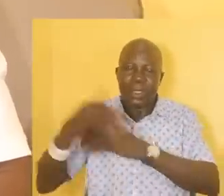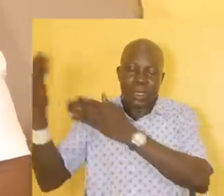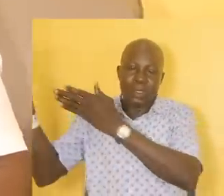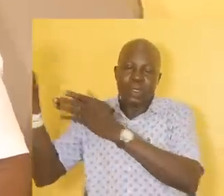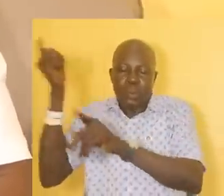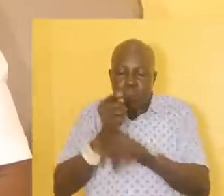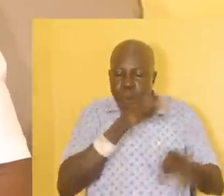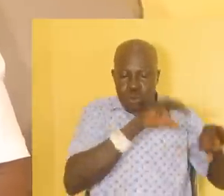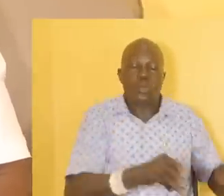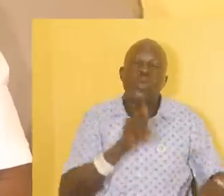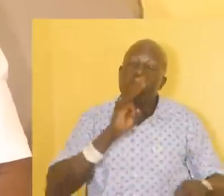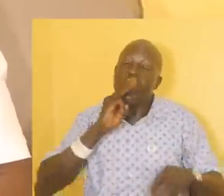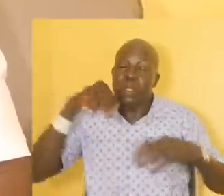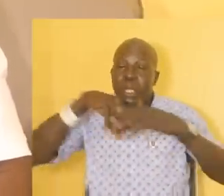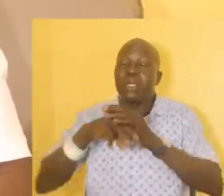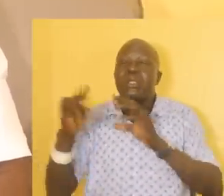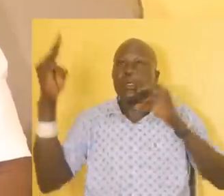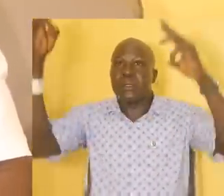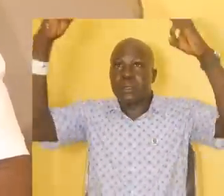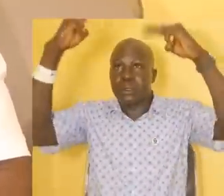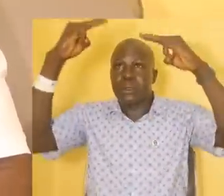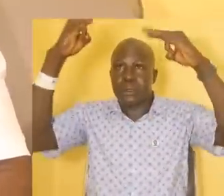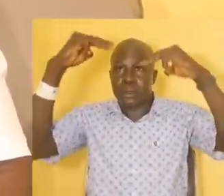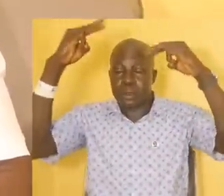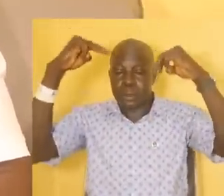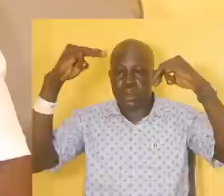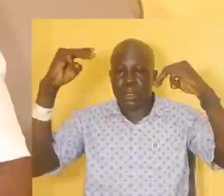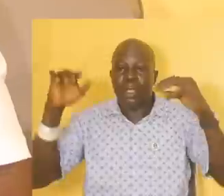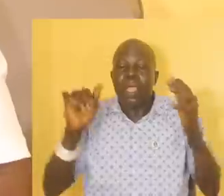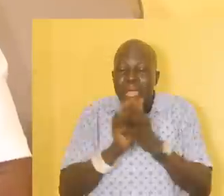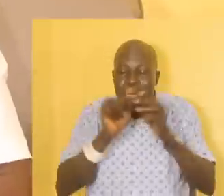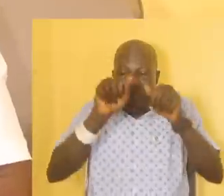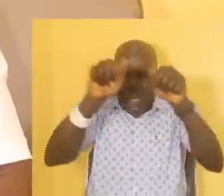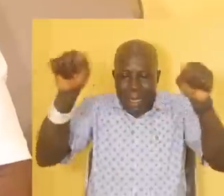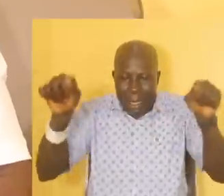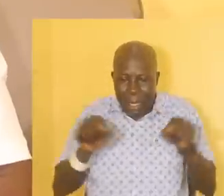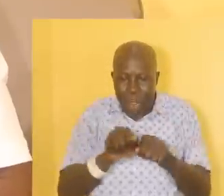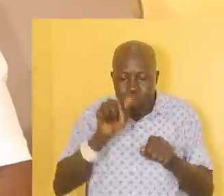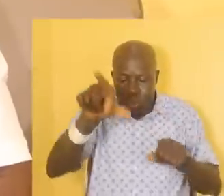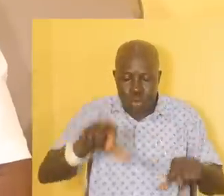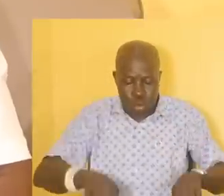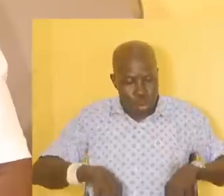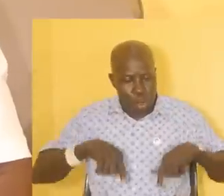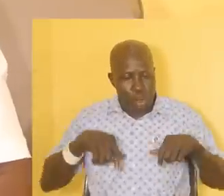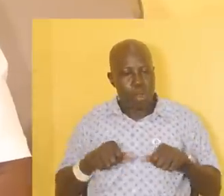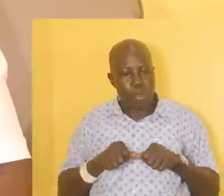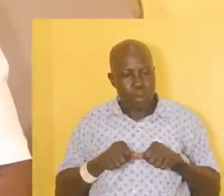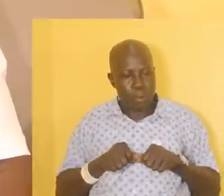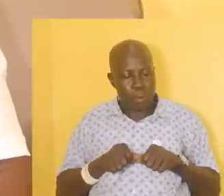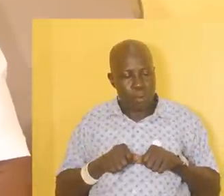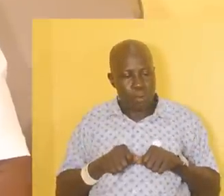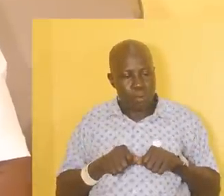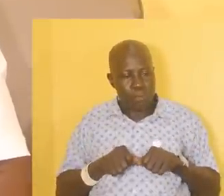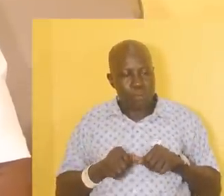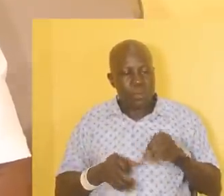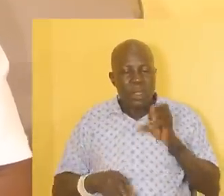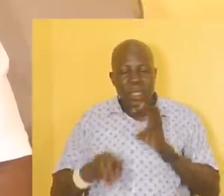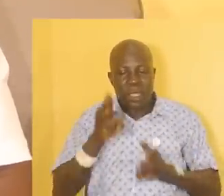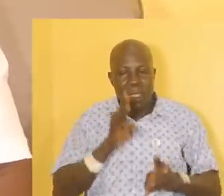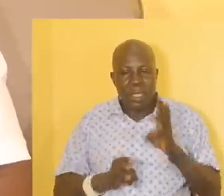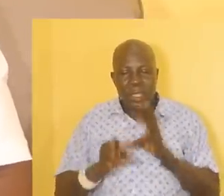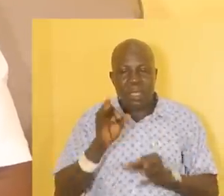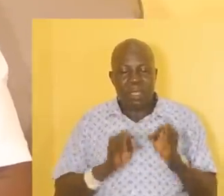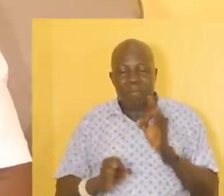tonight, put water in the dew. In the area or environment that may be,